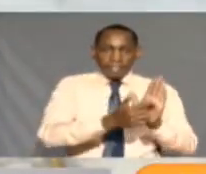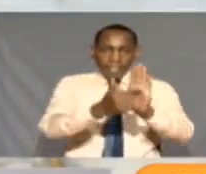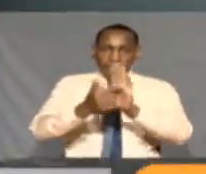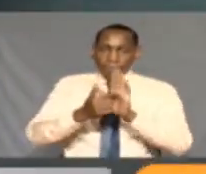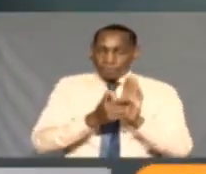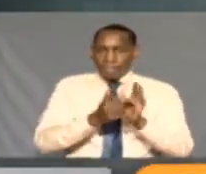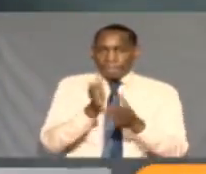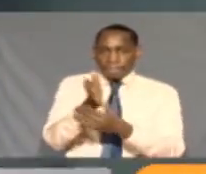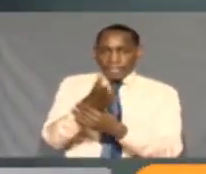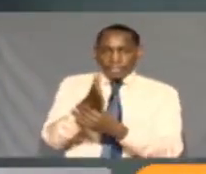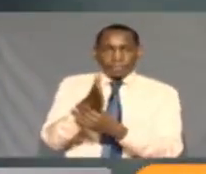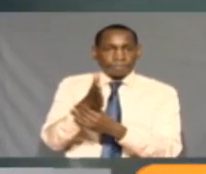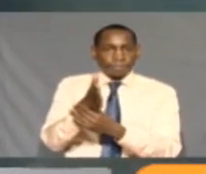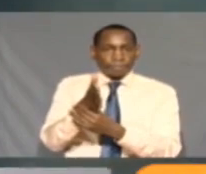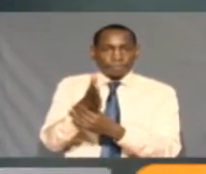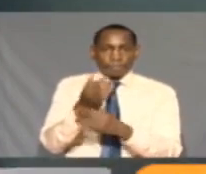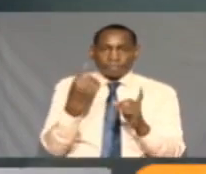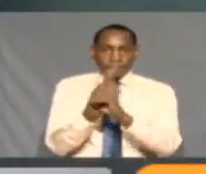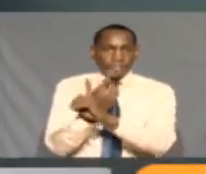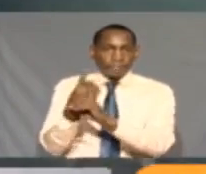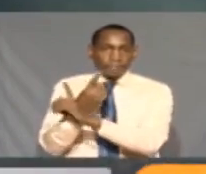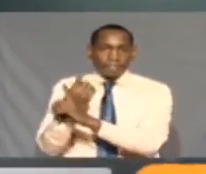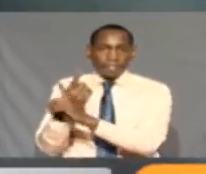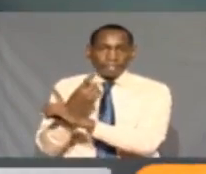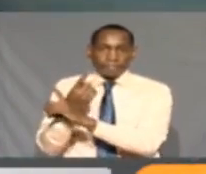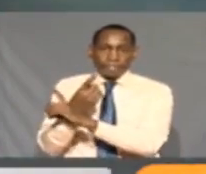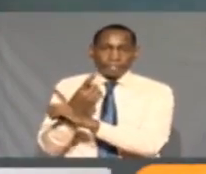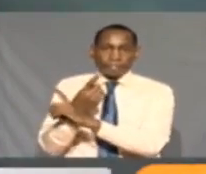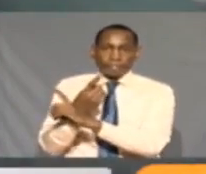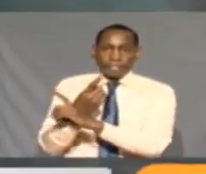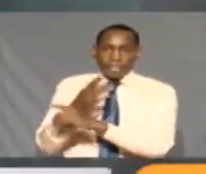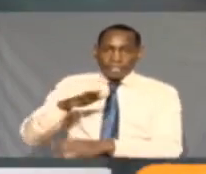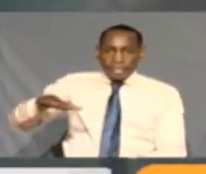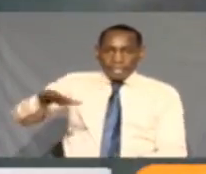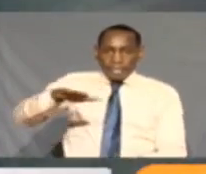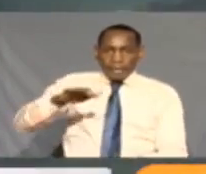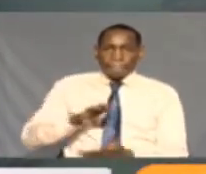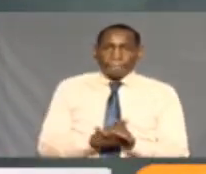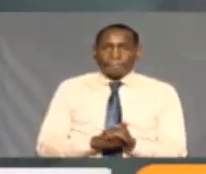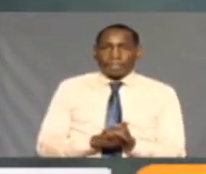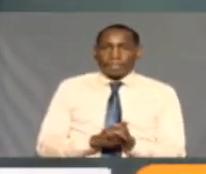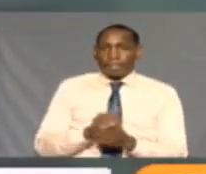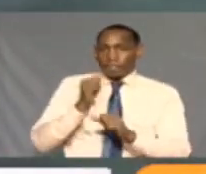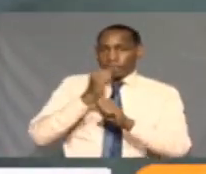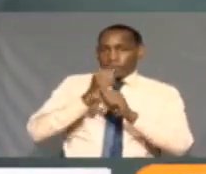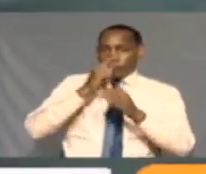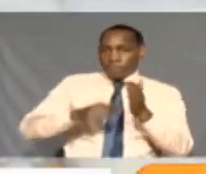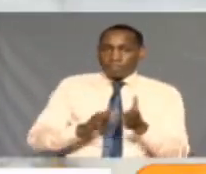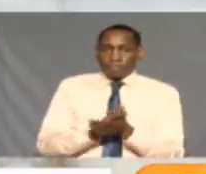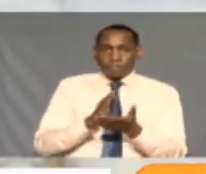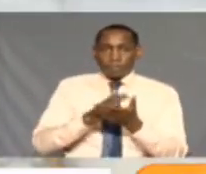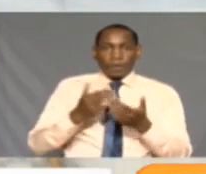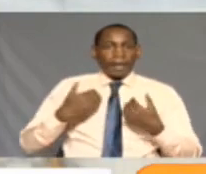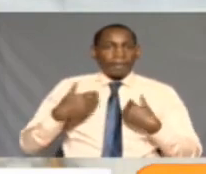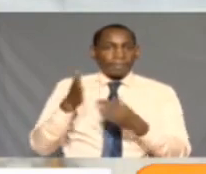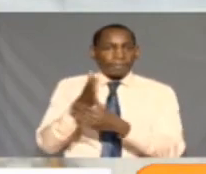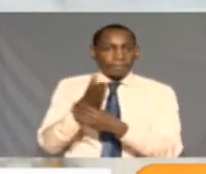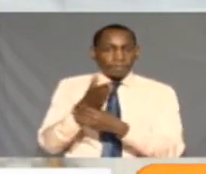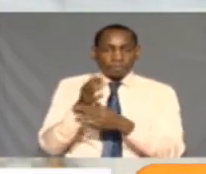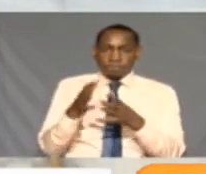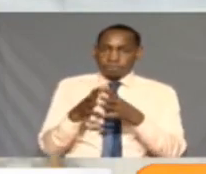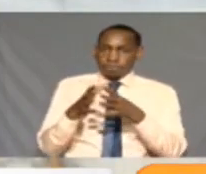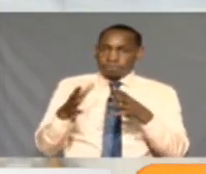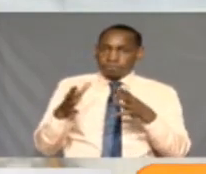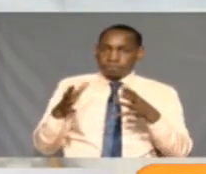the fish to different type of graders. So in this, we ensure that we have fish